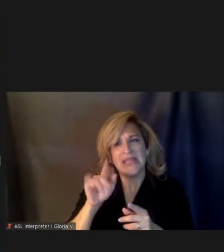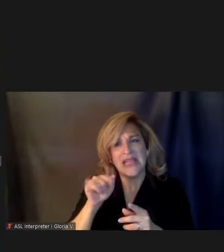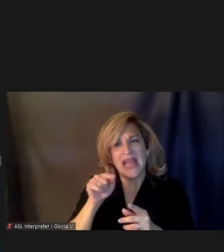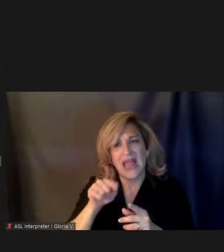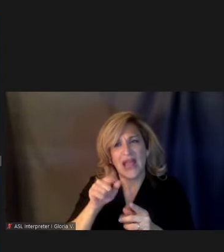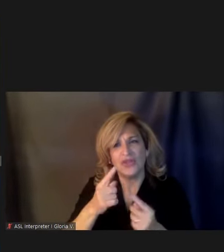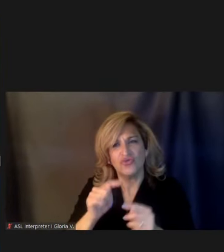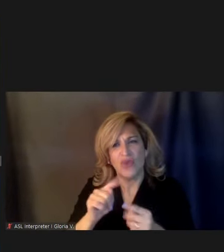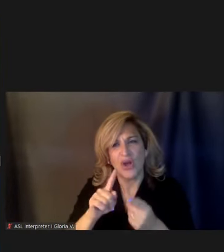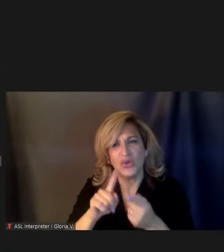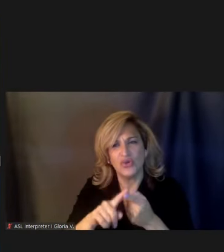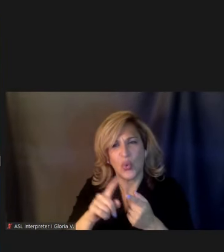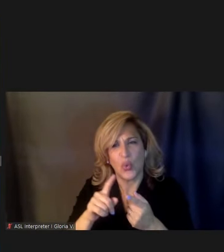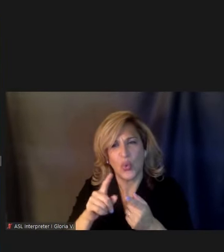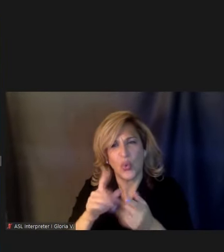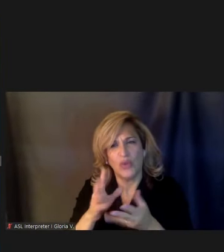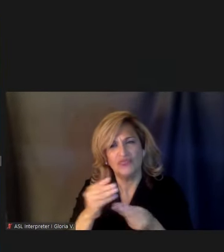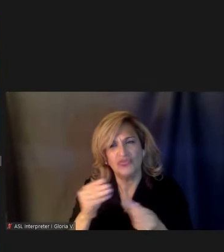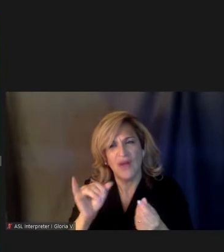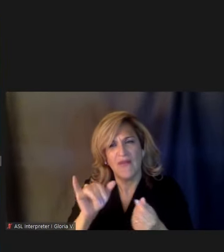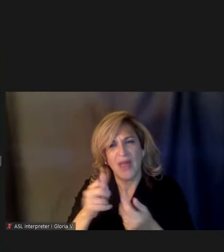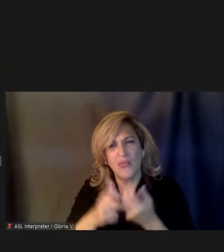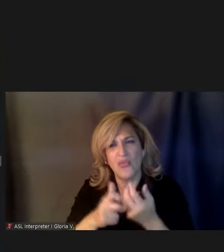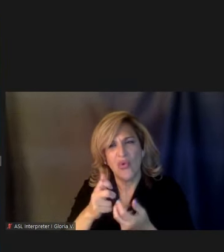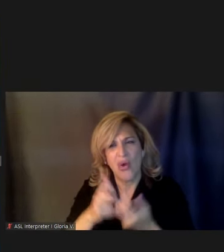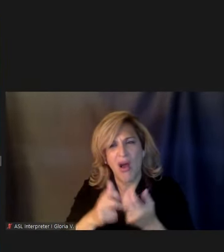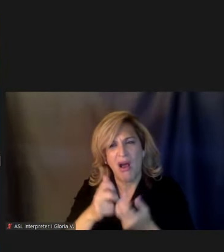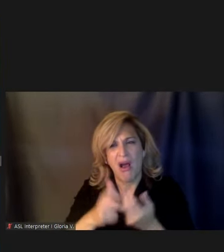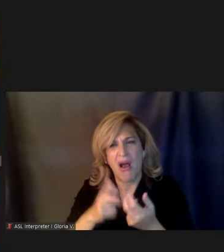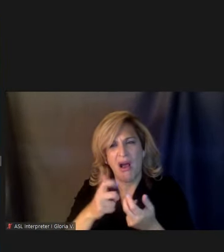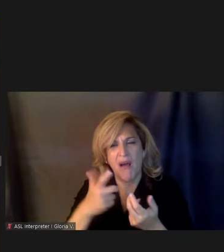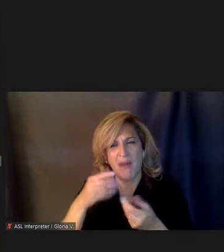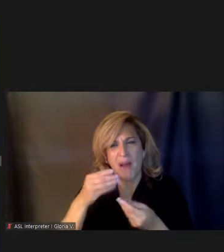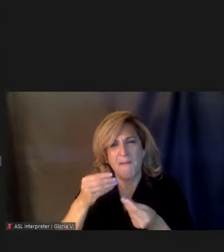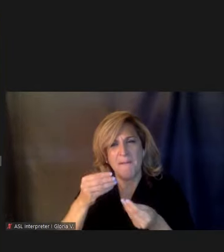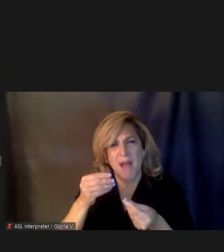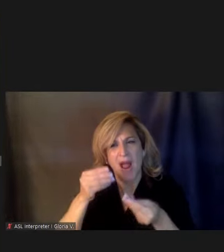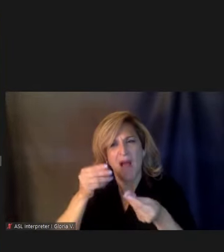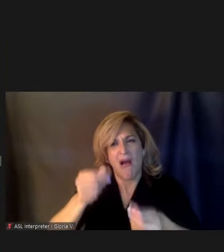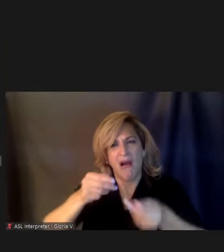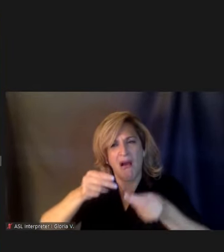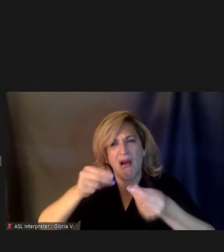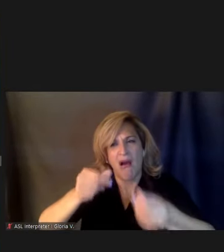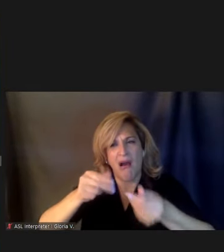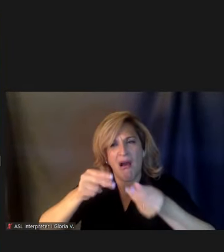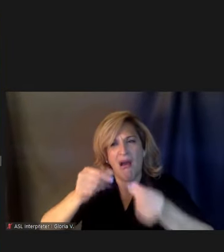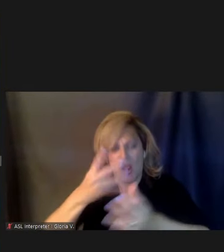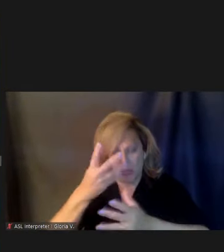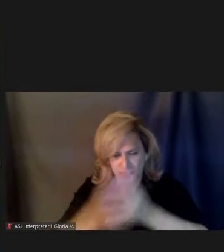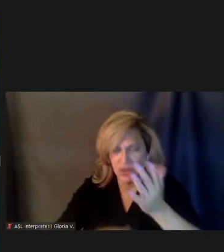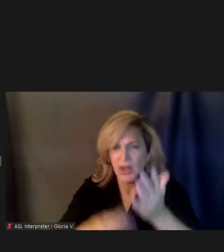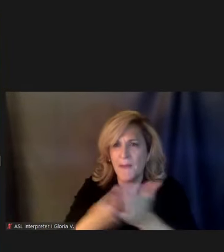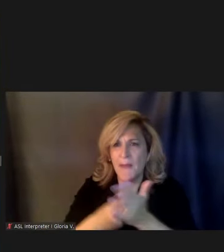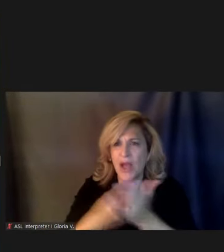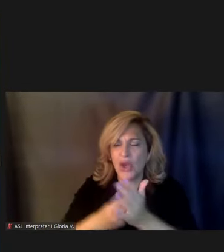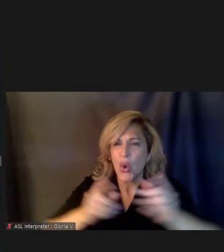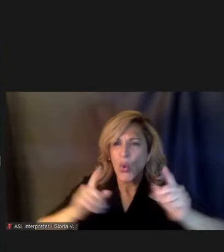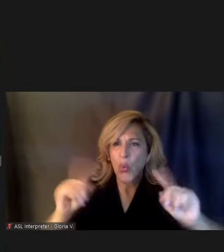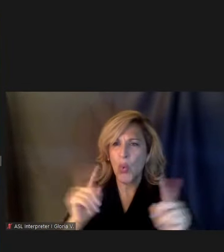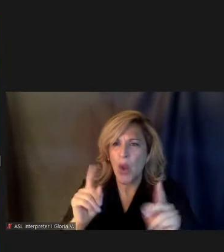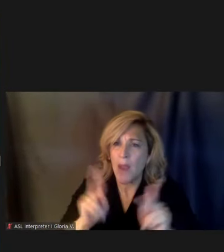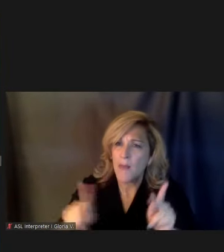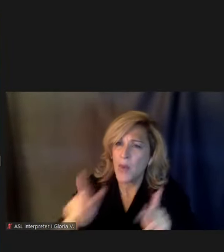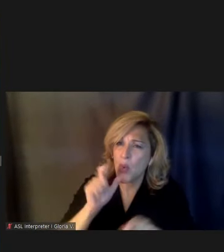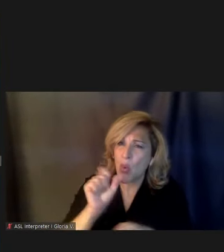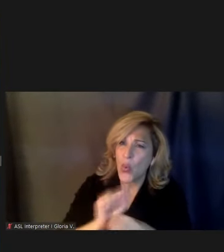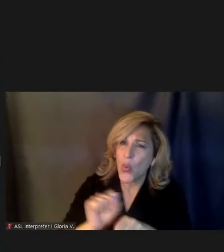its monetary bucket, it doesn't make any more sense to put any more money into this bucket. It's a waste of New Yorkers' hard-earned money, and New